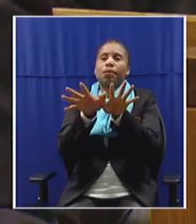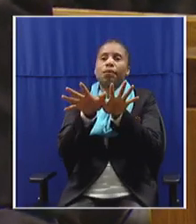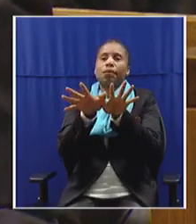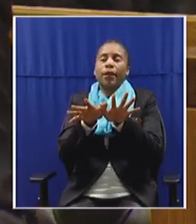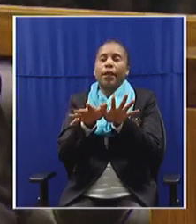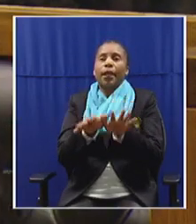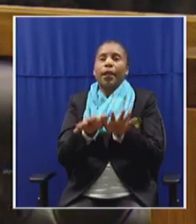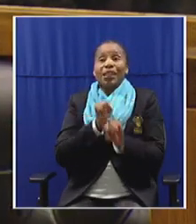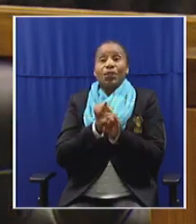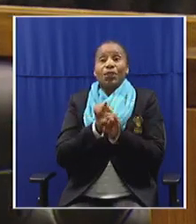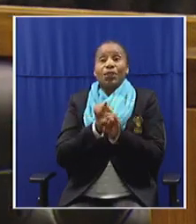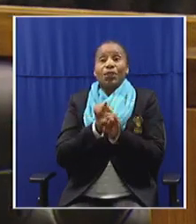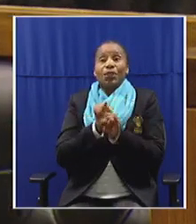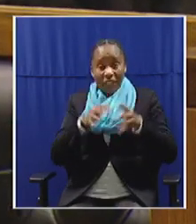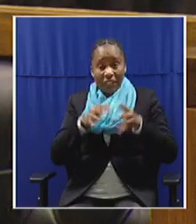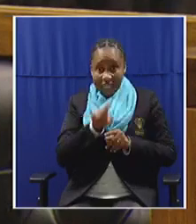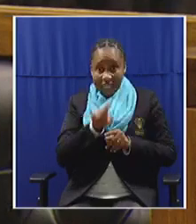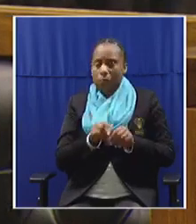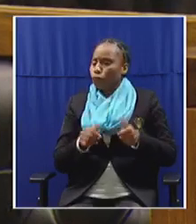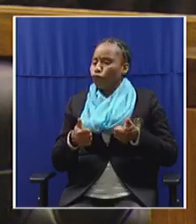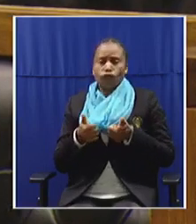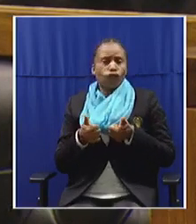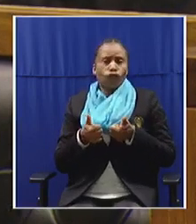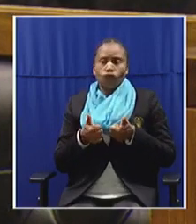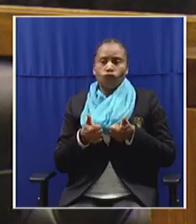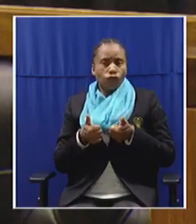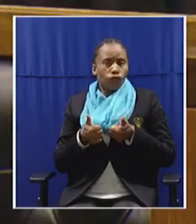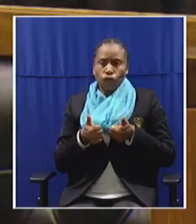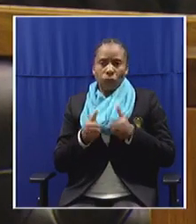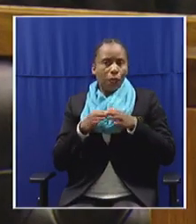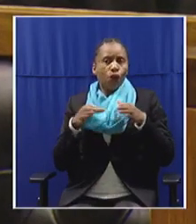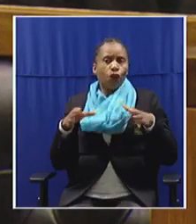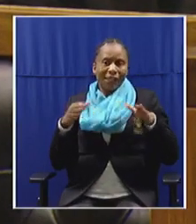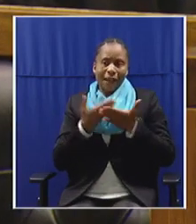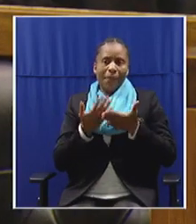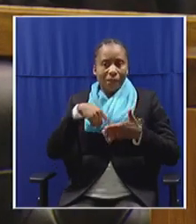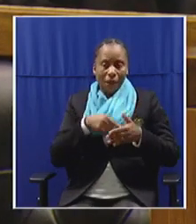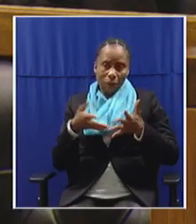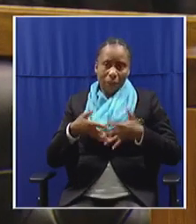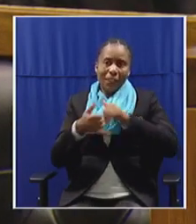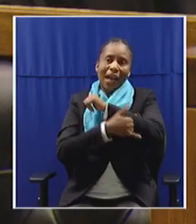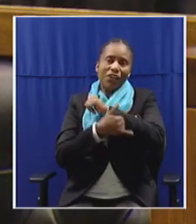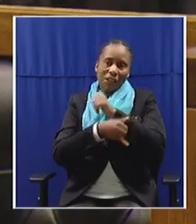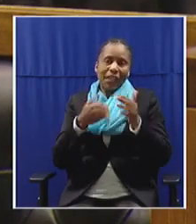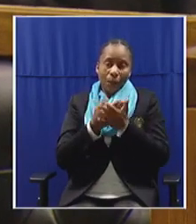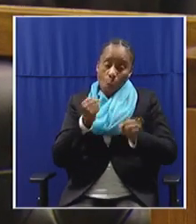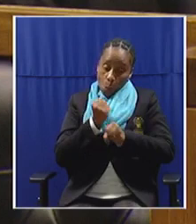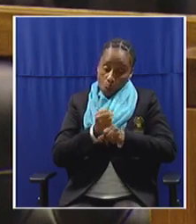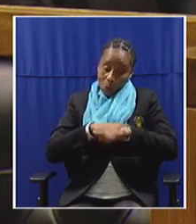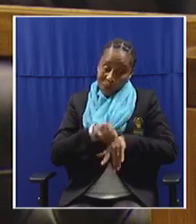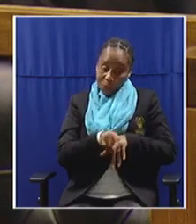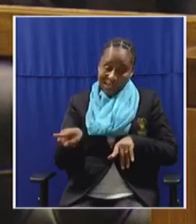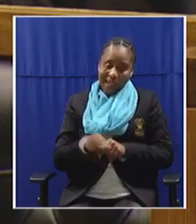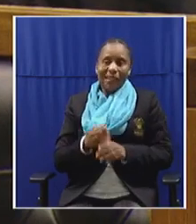that I've mentioned are capable to increase our capacity as a country to deal with those and to prevent